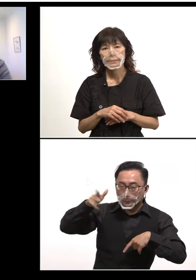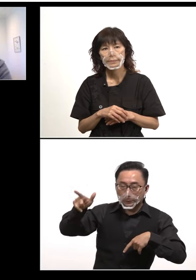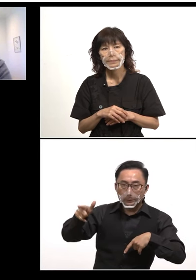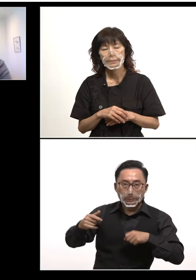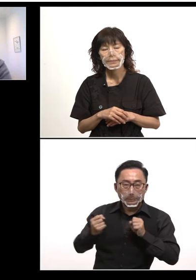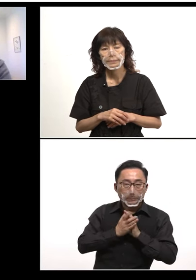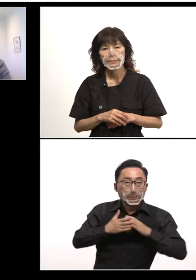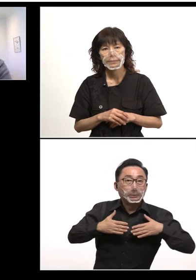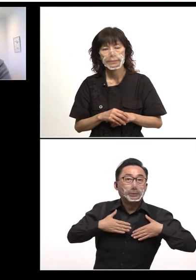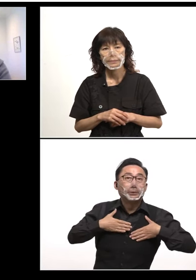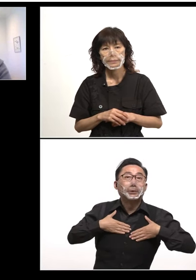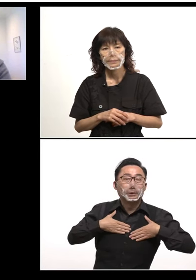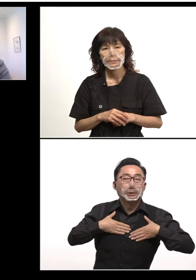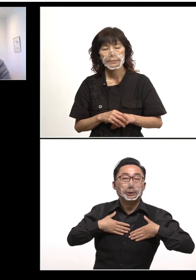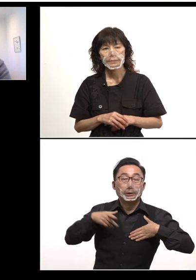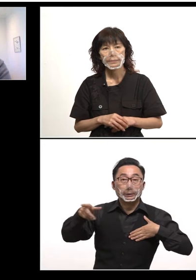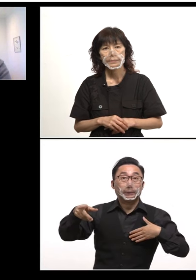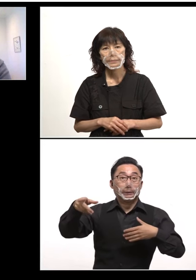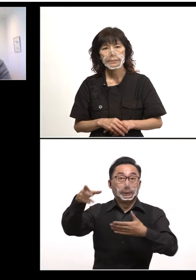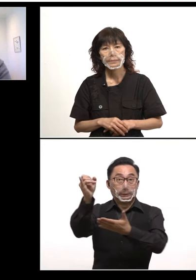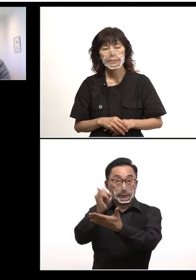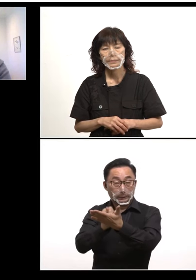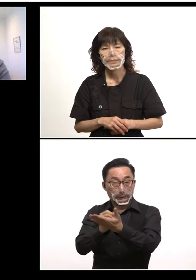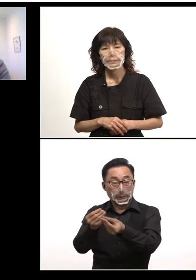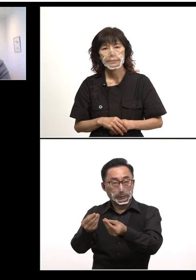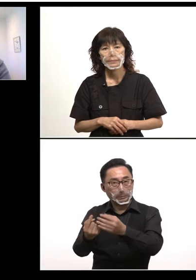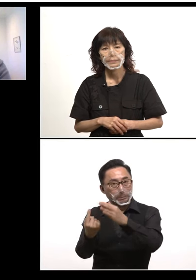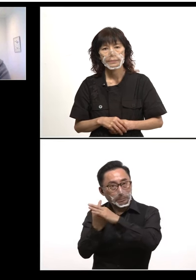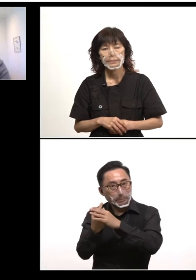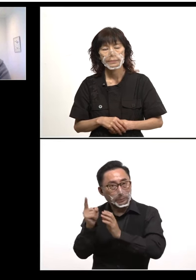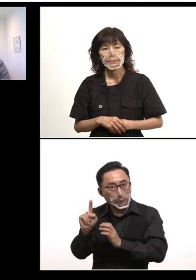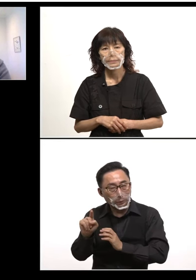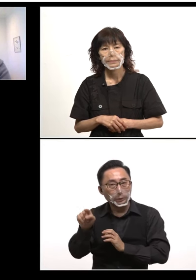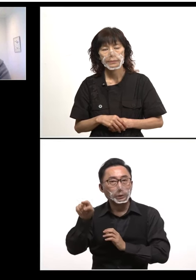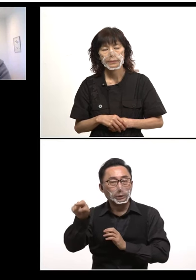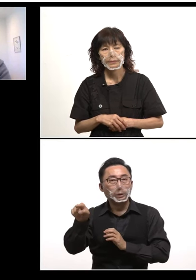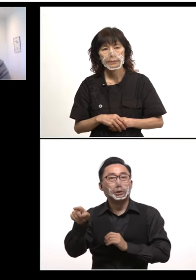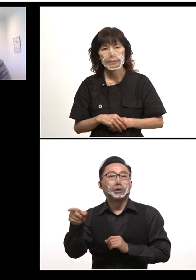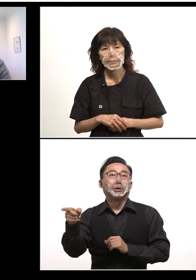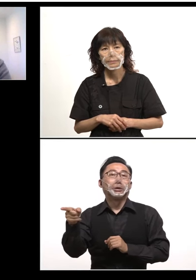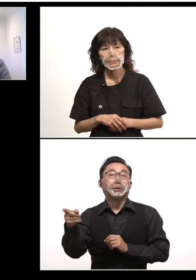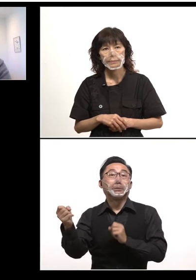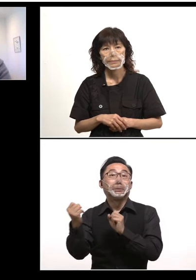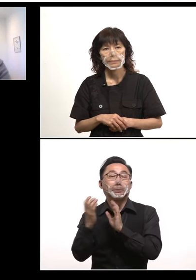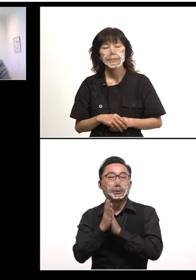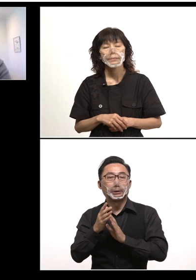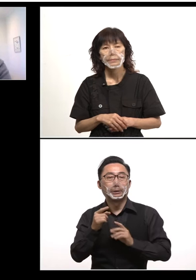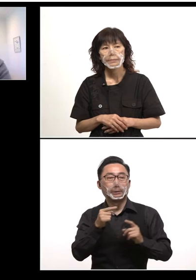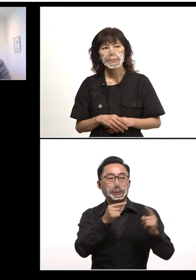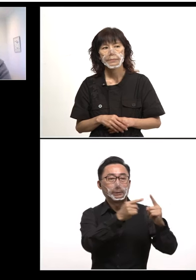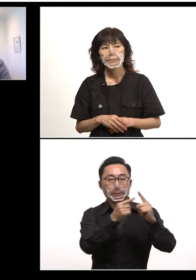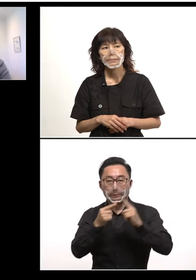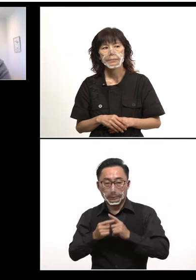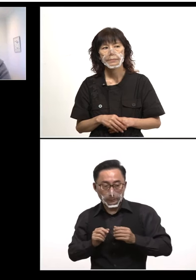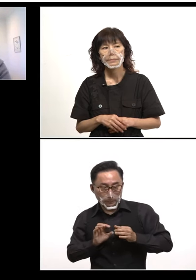it creates a human encounter and human connection as well between you and anyone else that